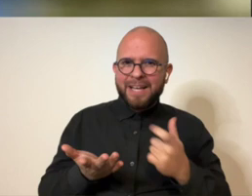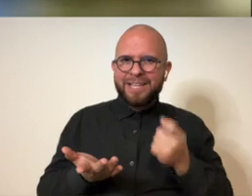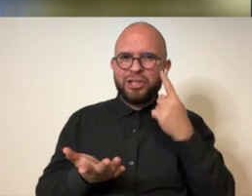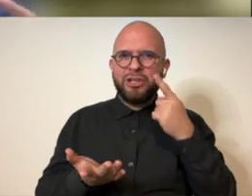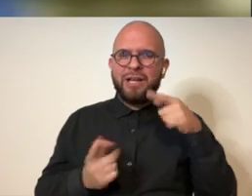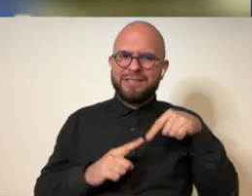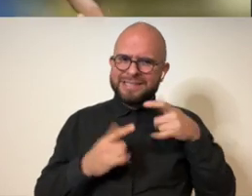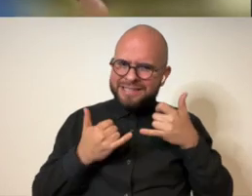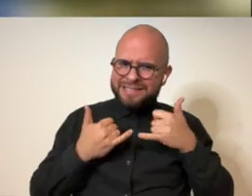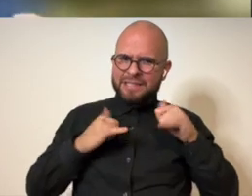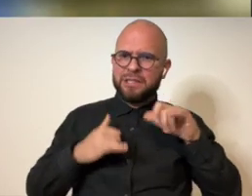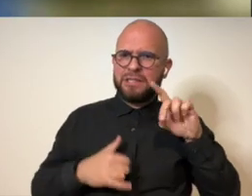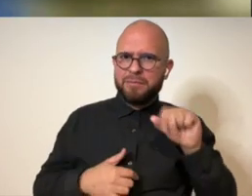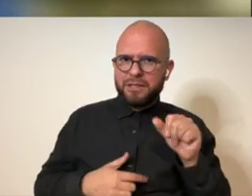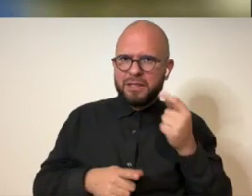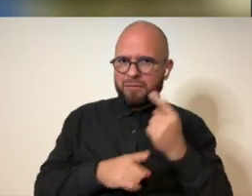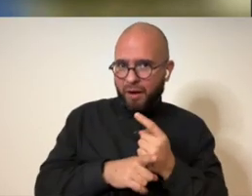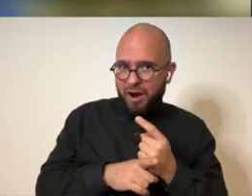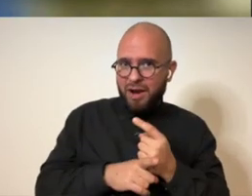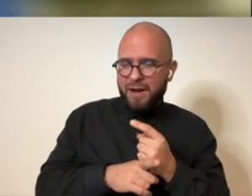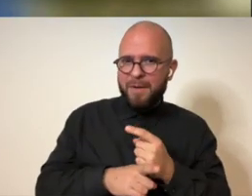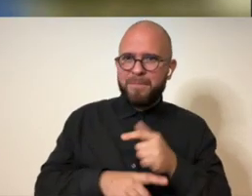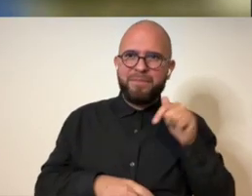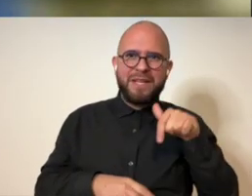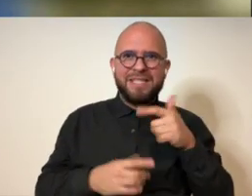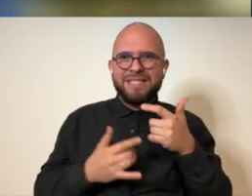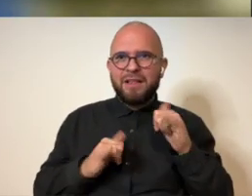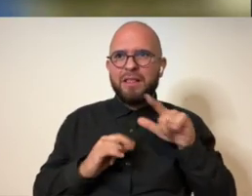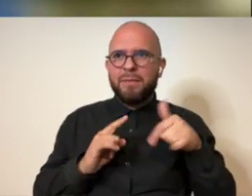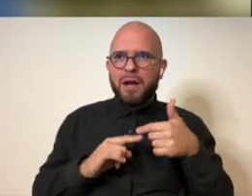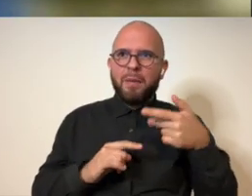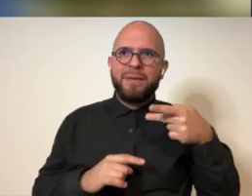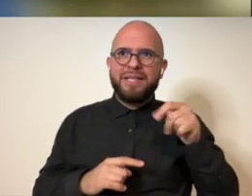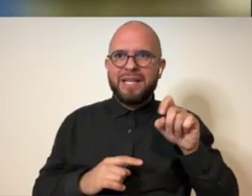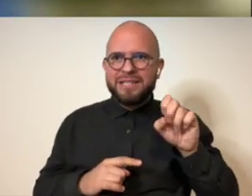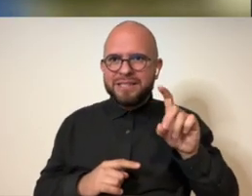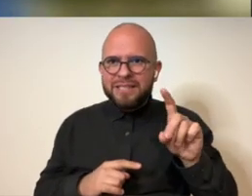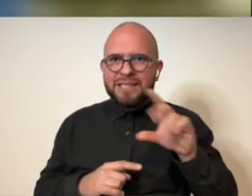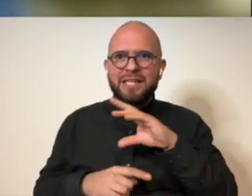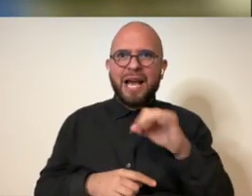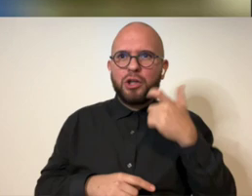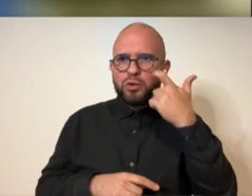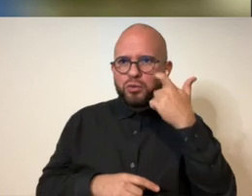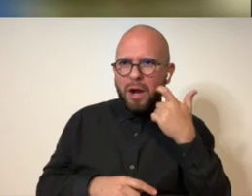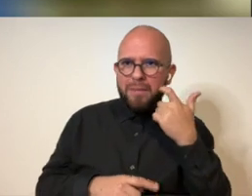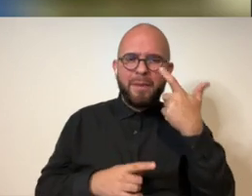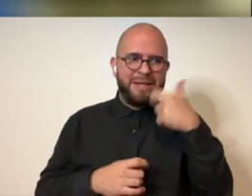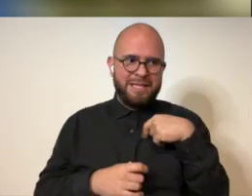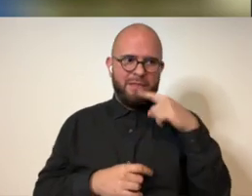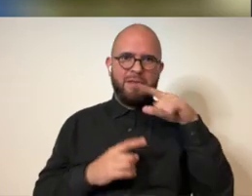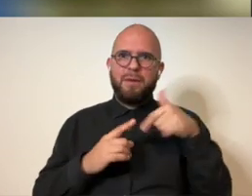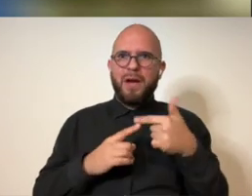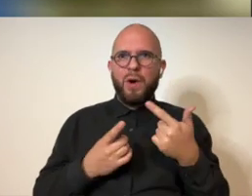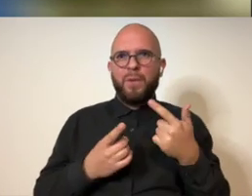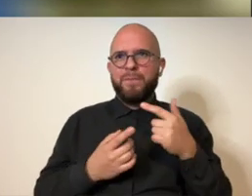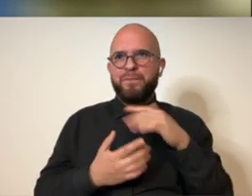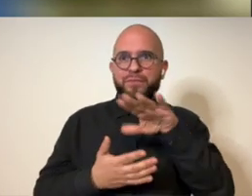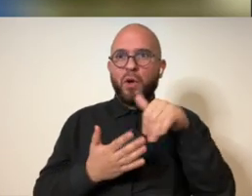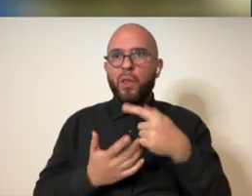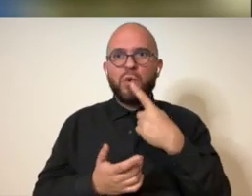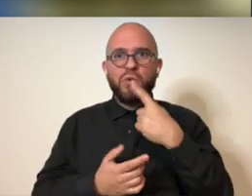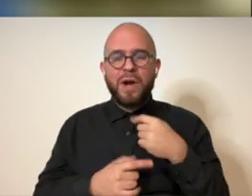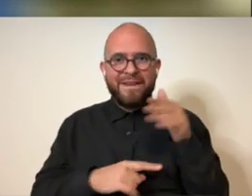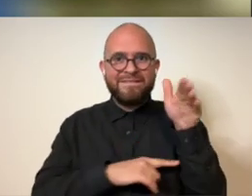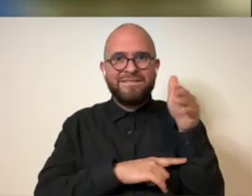But then as I thought about it more and more, I realized that this is still disability. This is still about, you know,